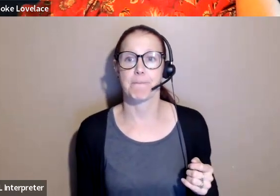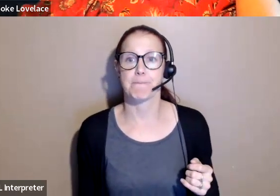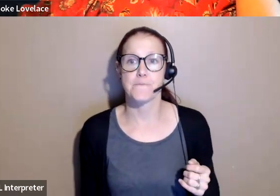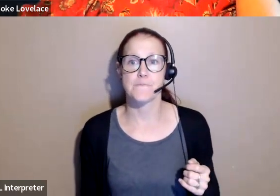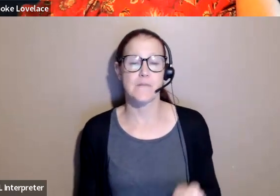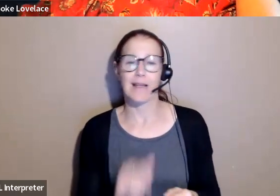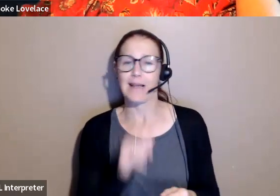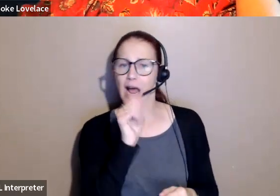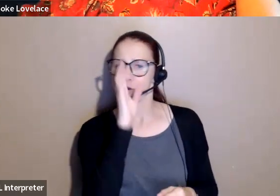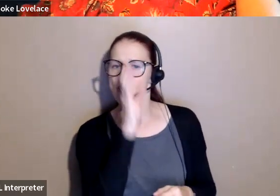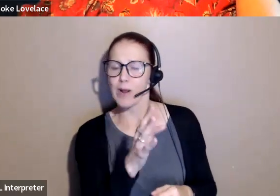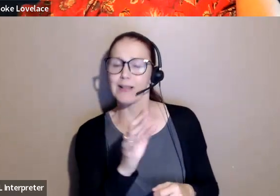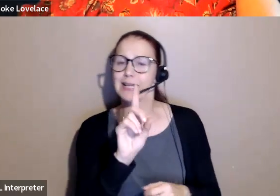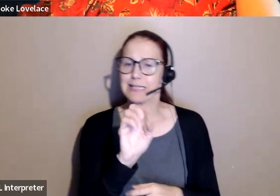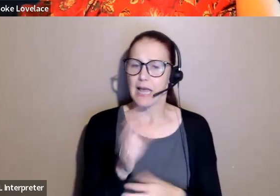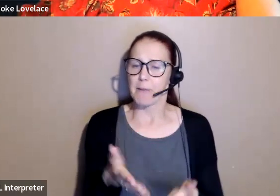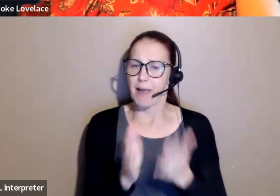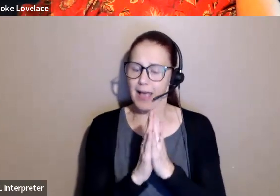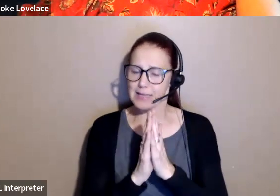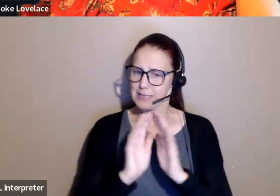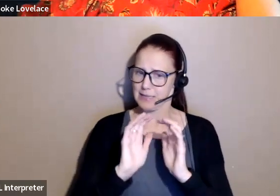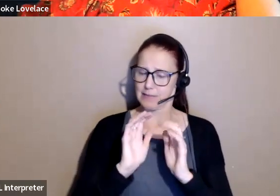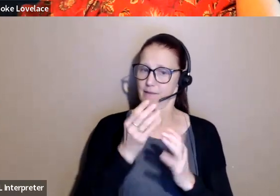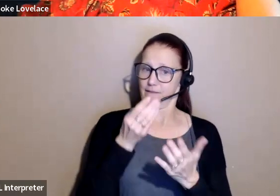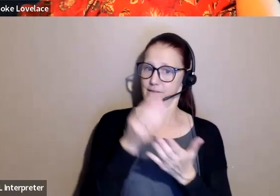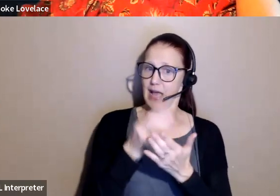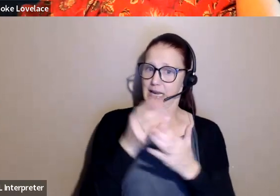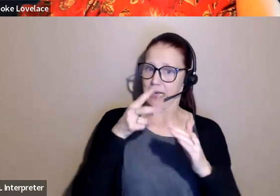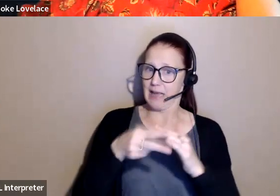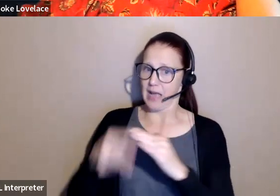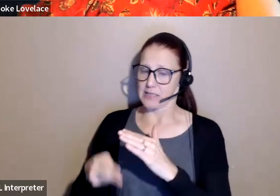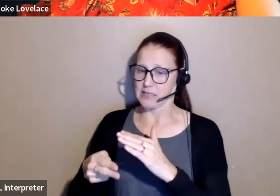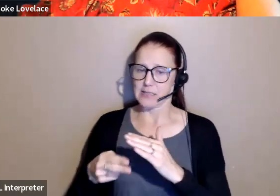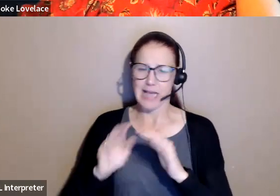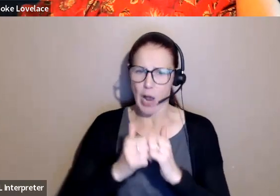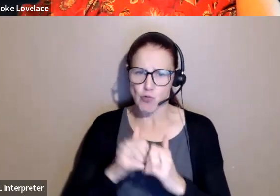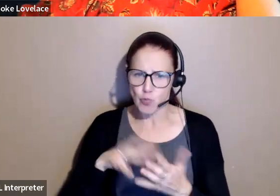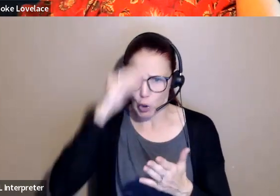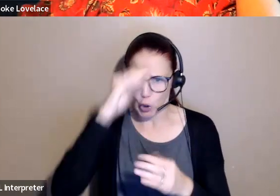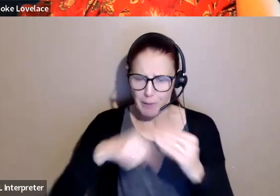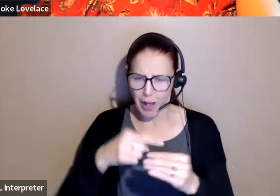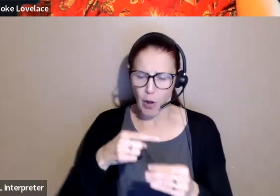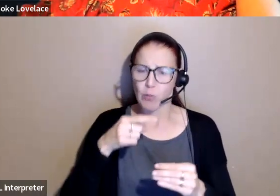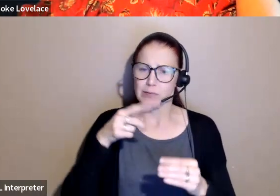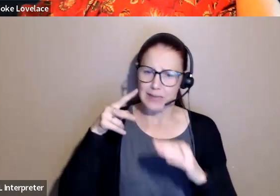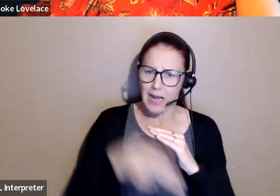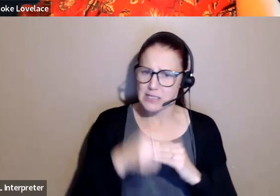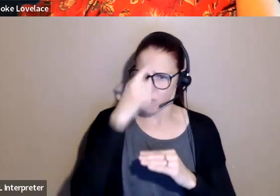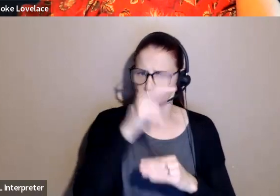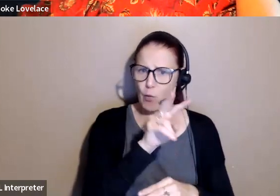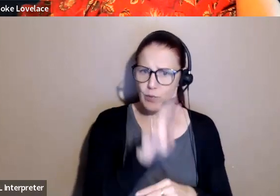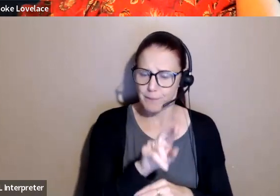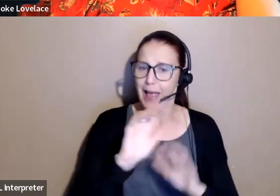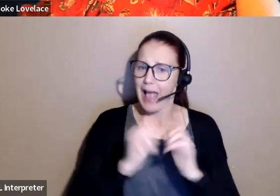Not directly. Deb asked how the funding cuts to voc, how they find out about funding cuts to voc rehab and how it